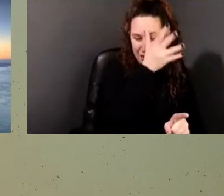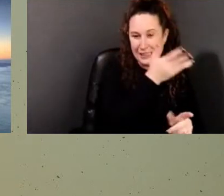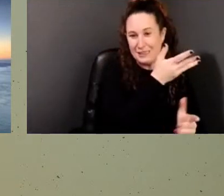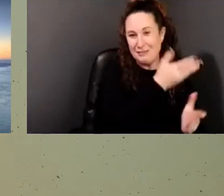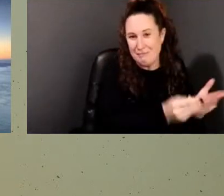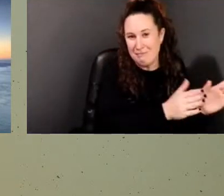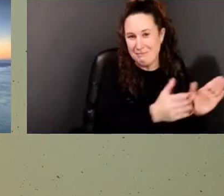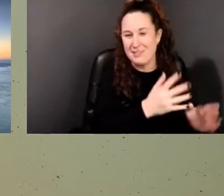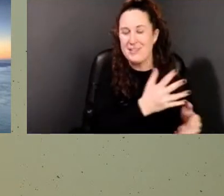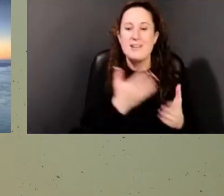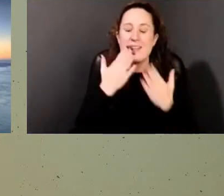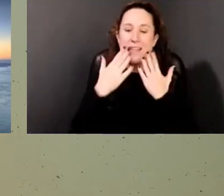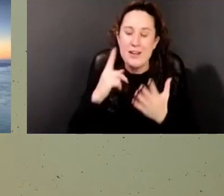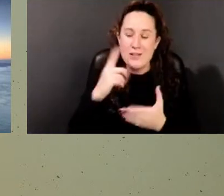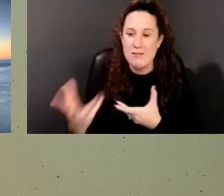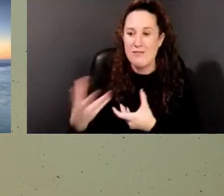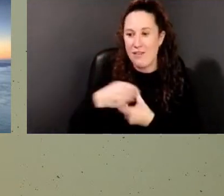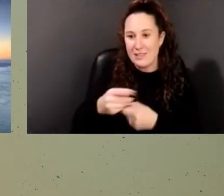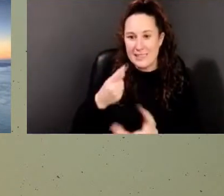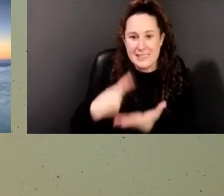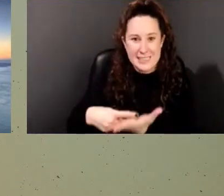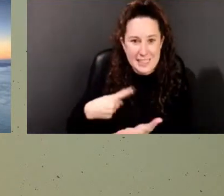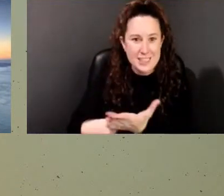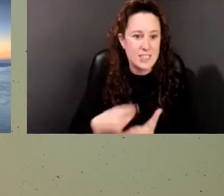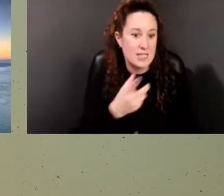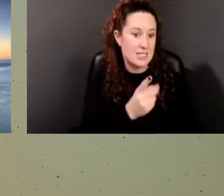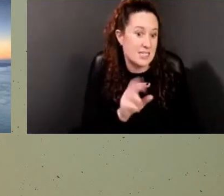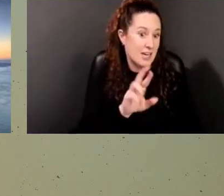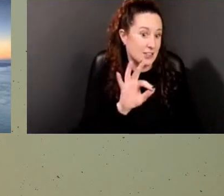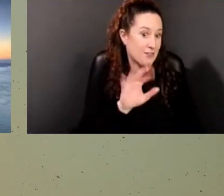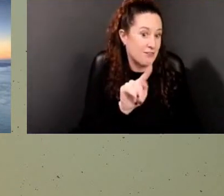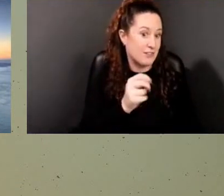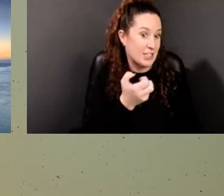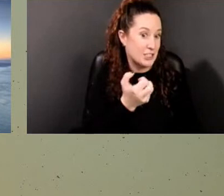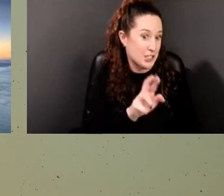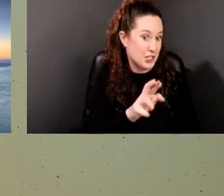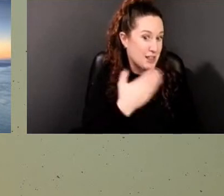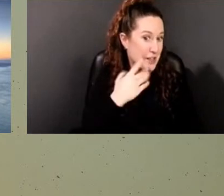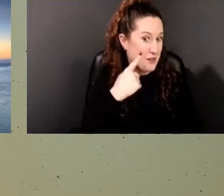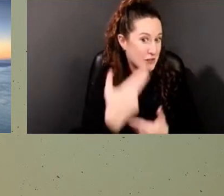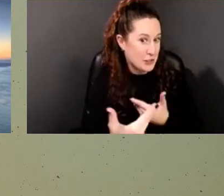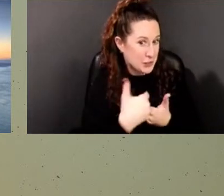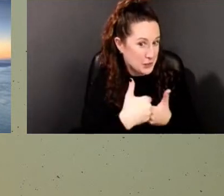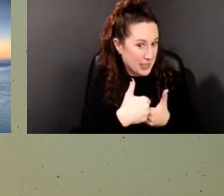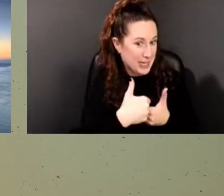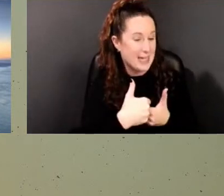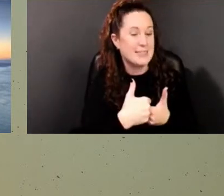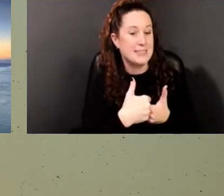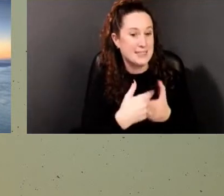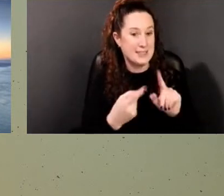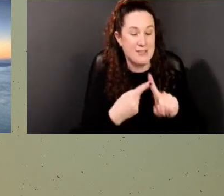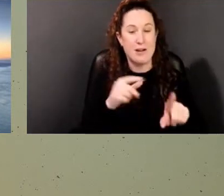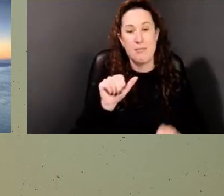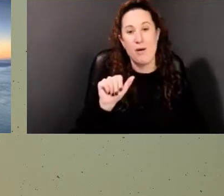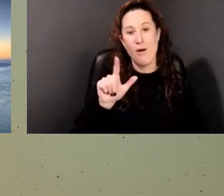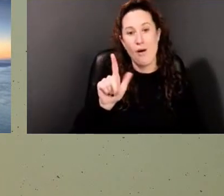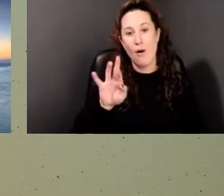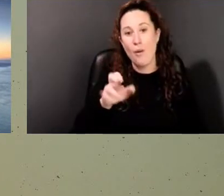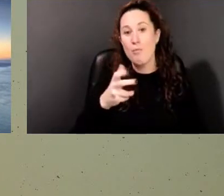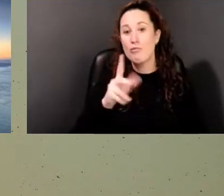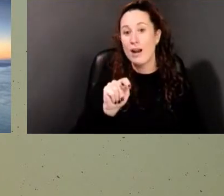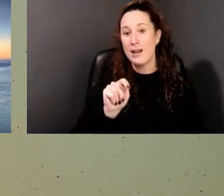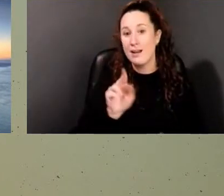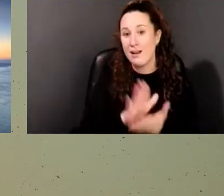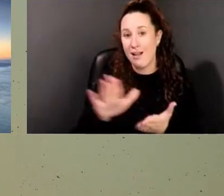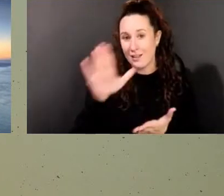of this discussion. And Dr. Fletcher, thank you very much for joining us from Albright College. We appreciate you bringing a